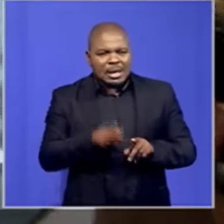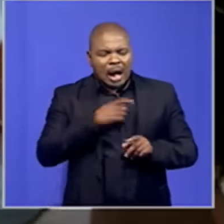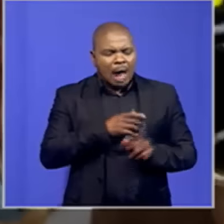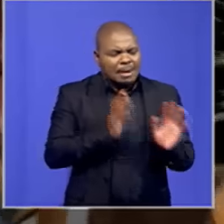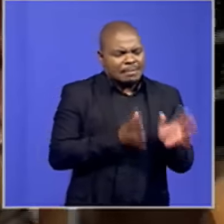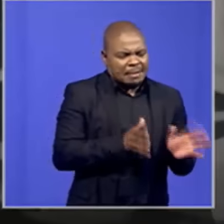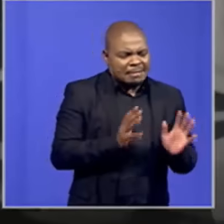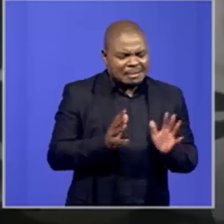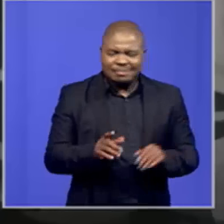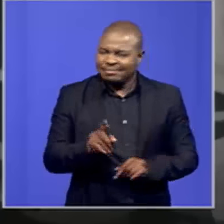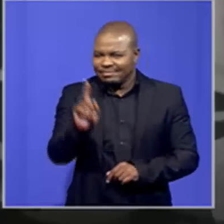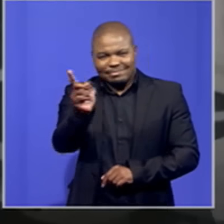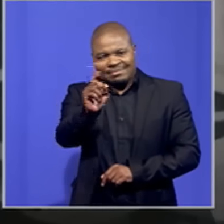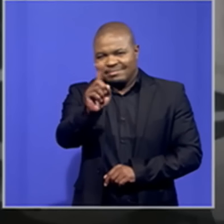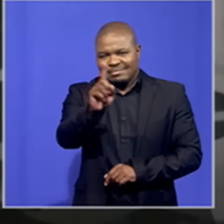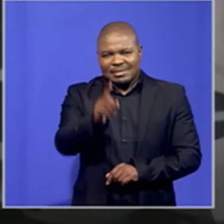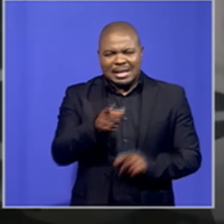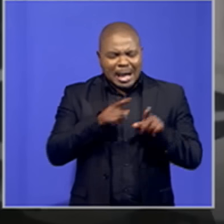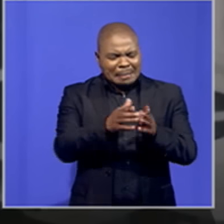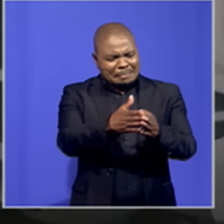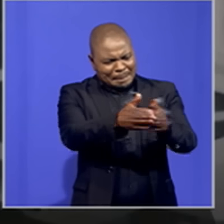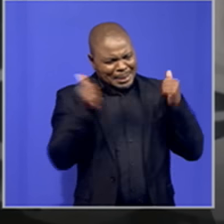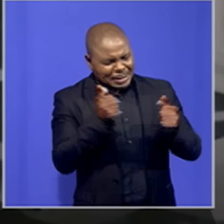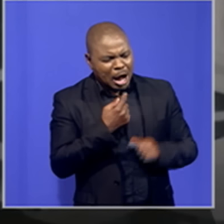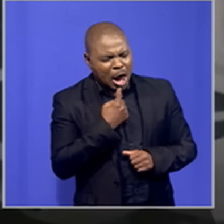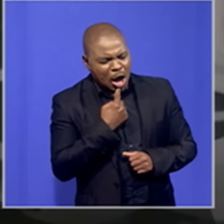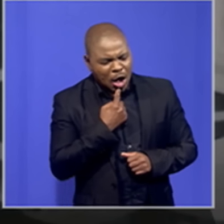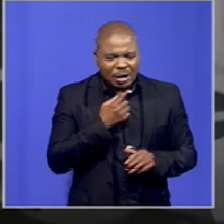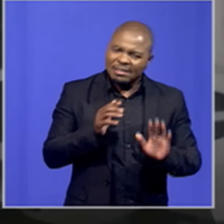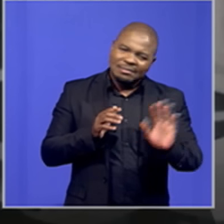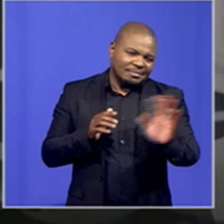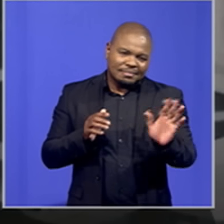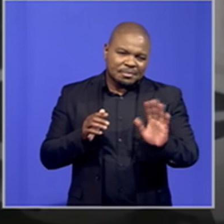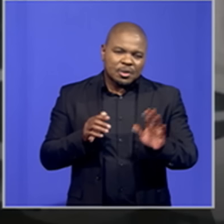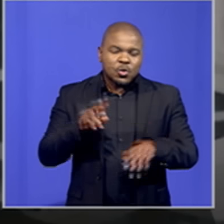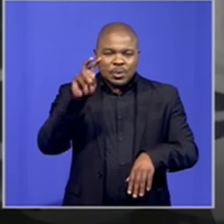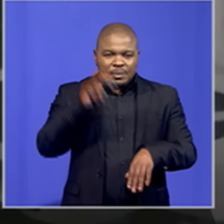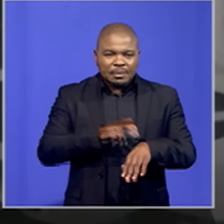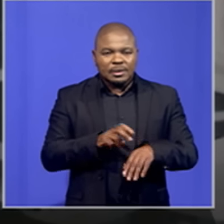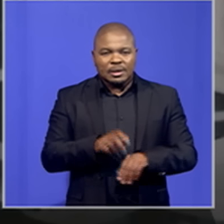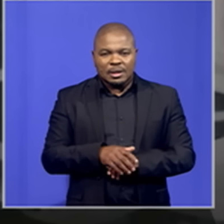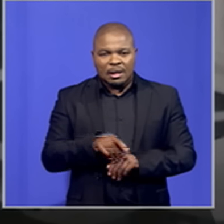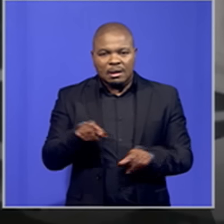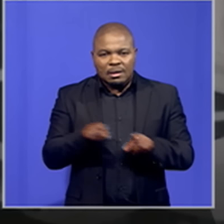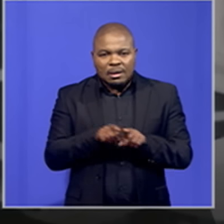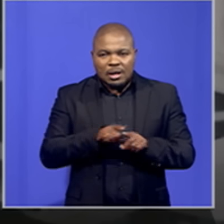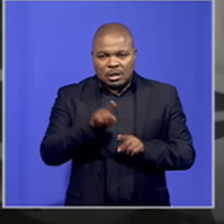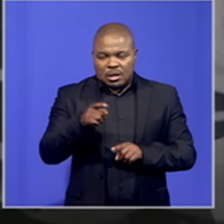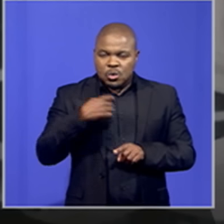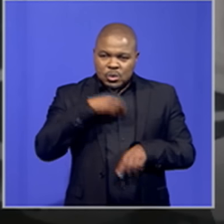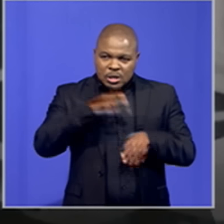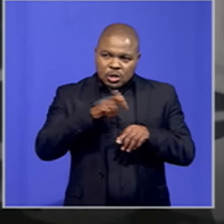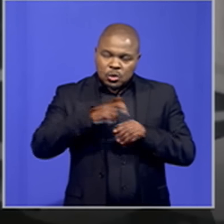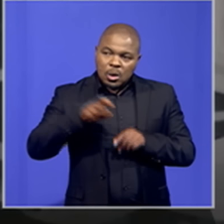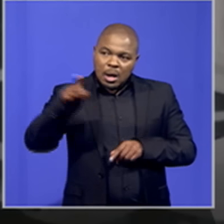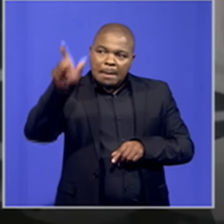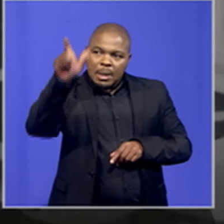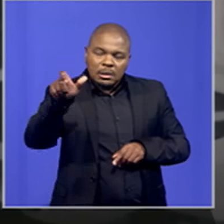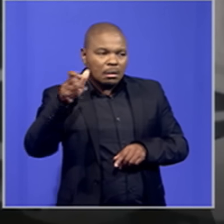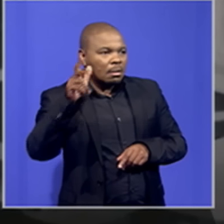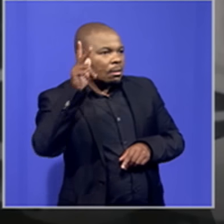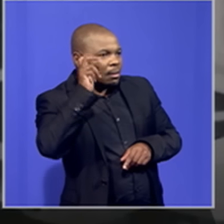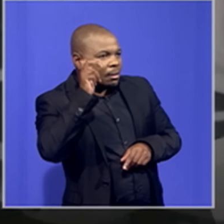peteketsa thata tlogala go taboga Oscar wa nkutla ka tsa morakile go na le gore